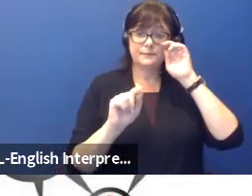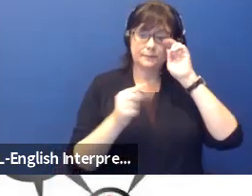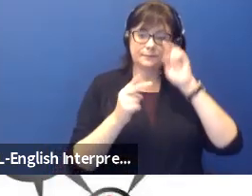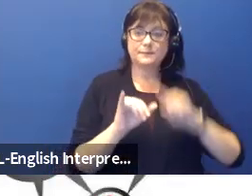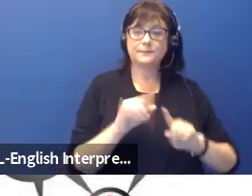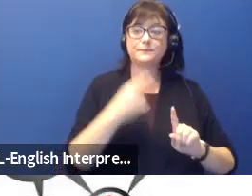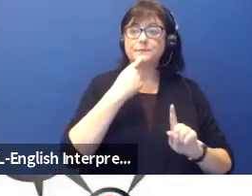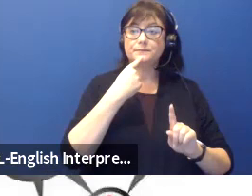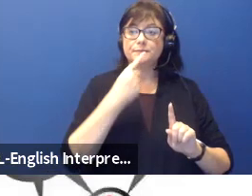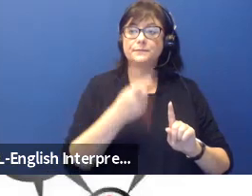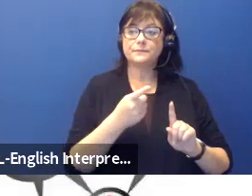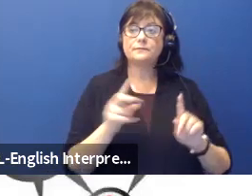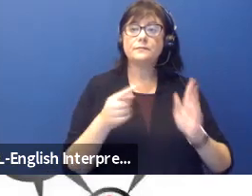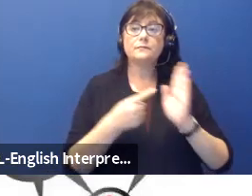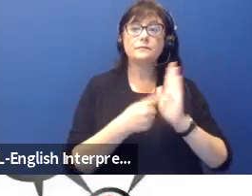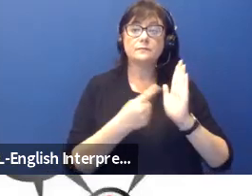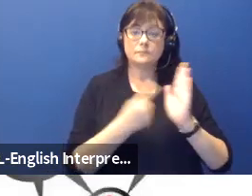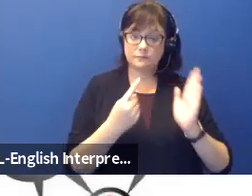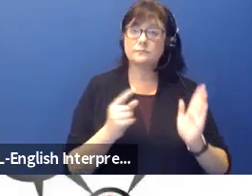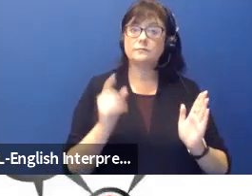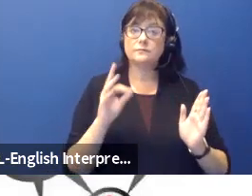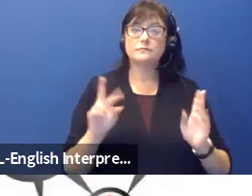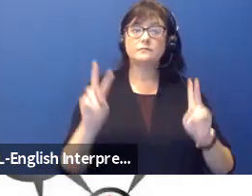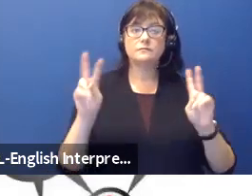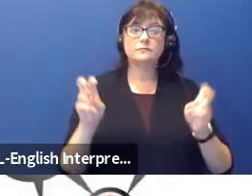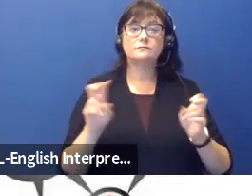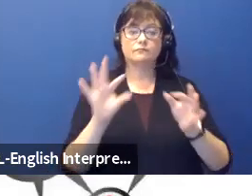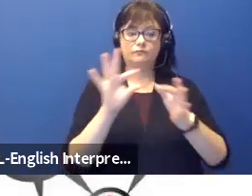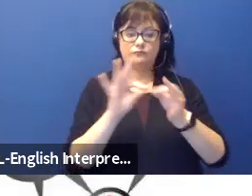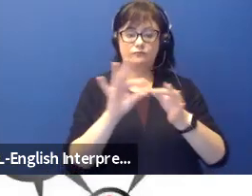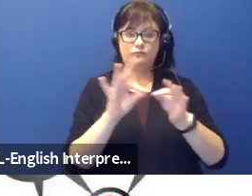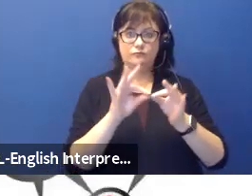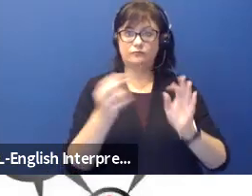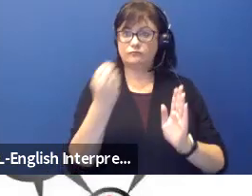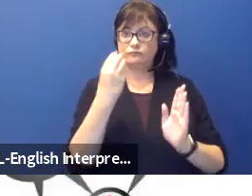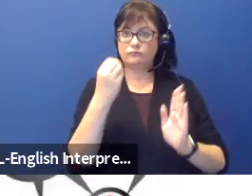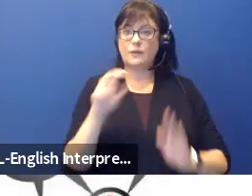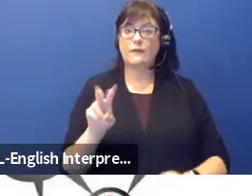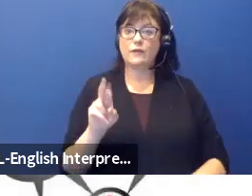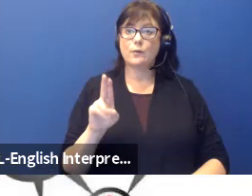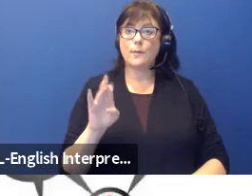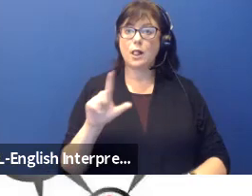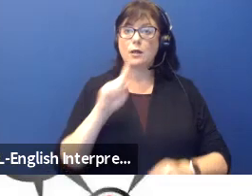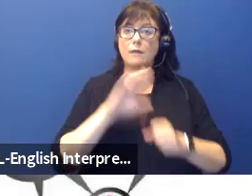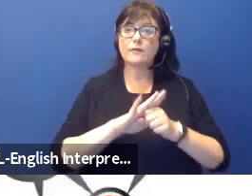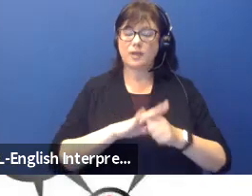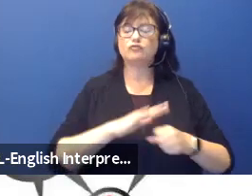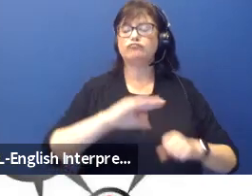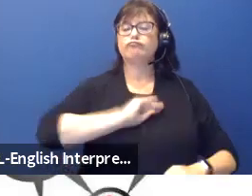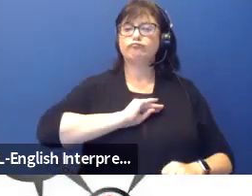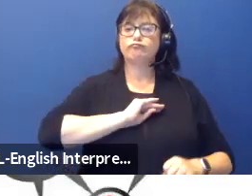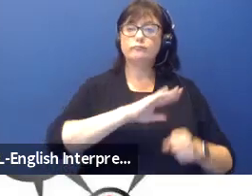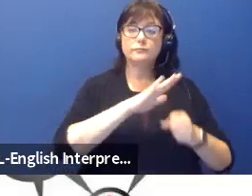sufficient. Depending where we refer them, we ask for a business card at least. So yep, that's another good example of a different,